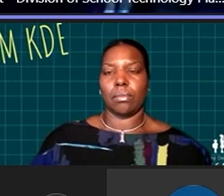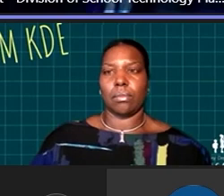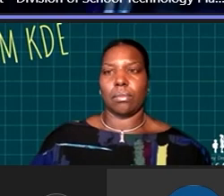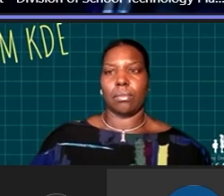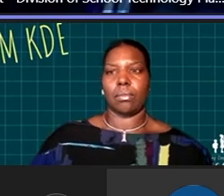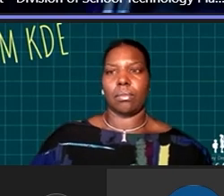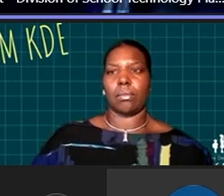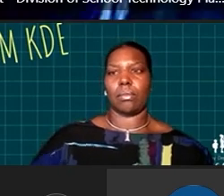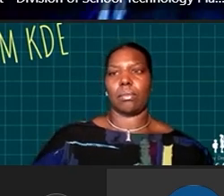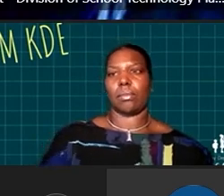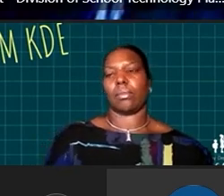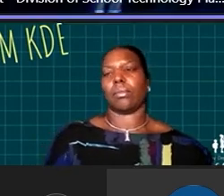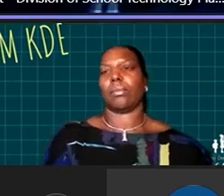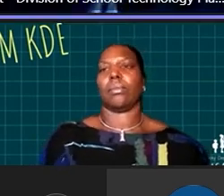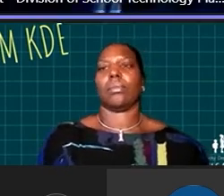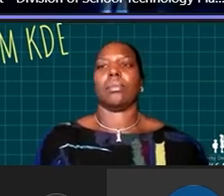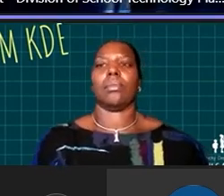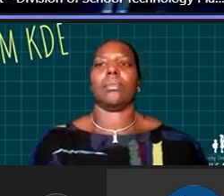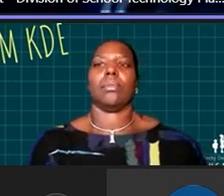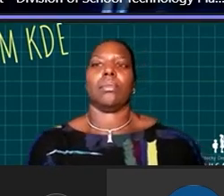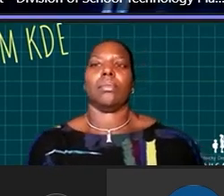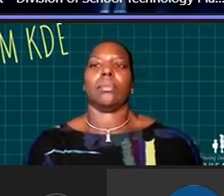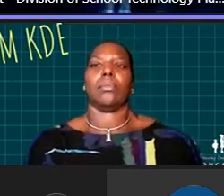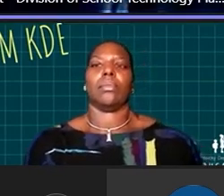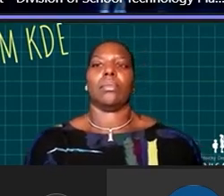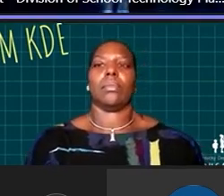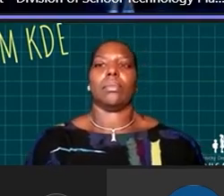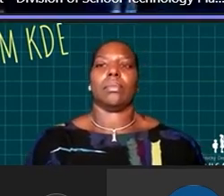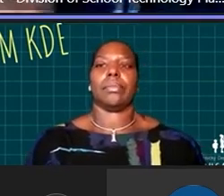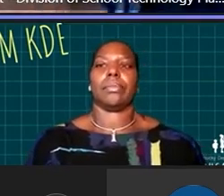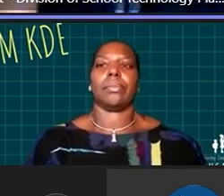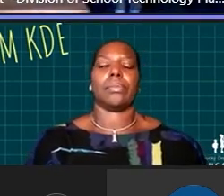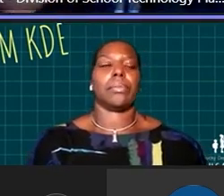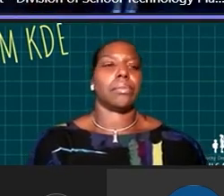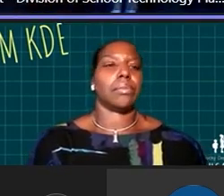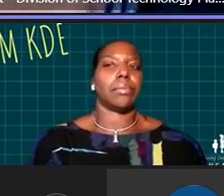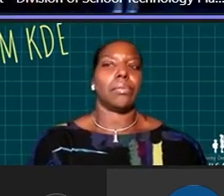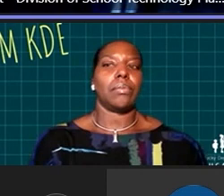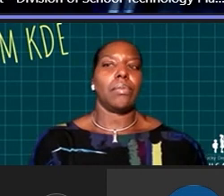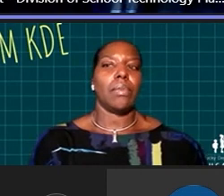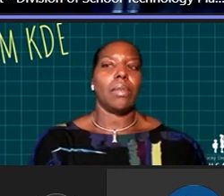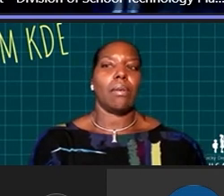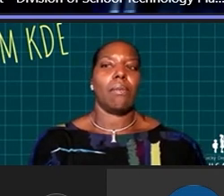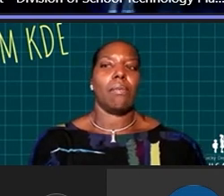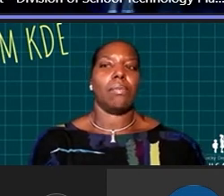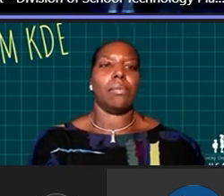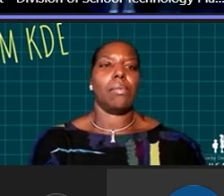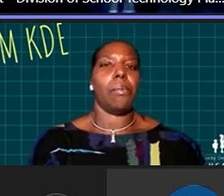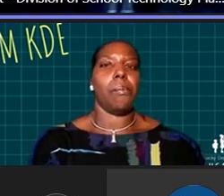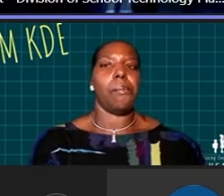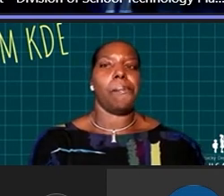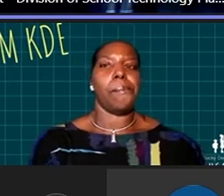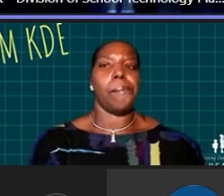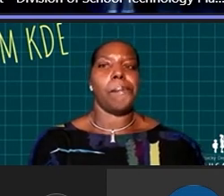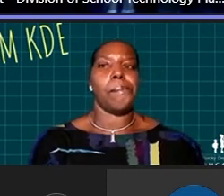After the cabinets went in, we had to make another payment. So that kind of thing can